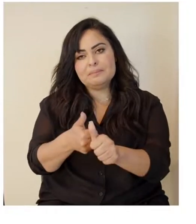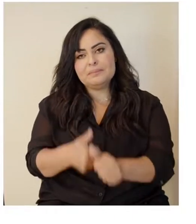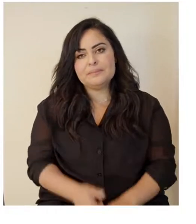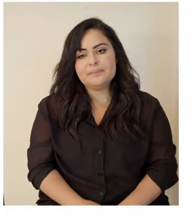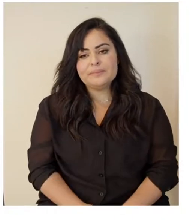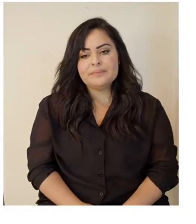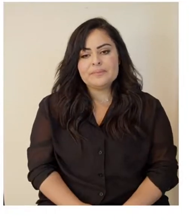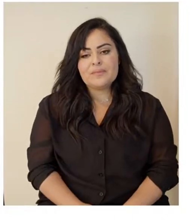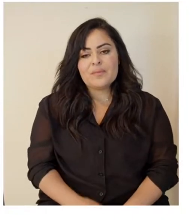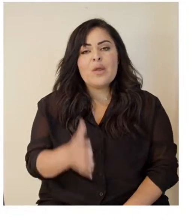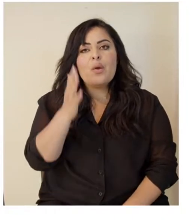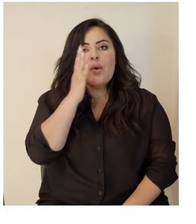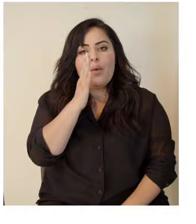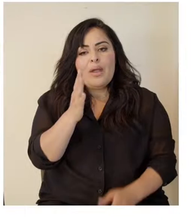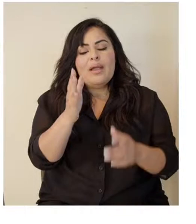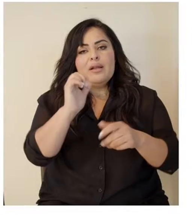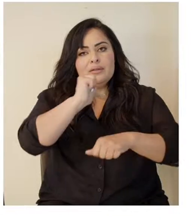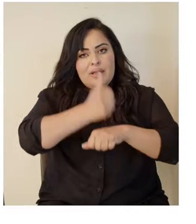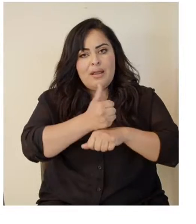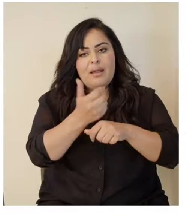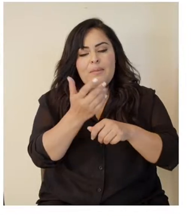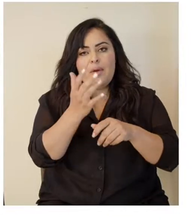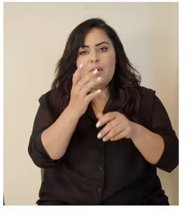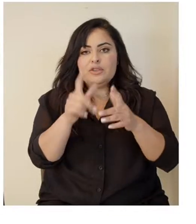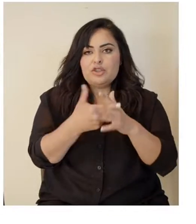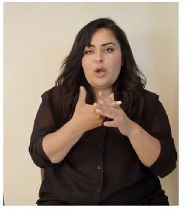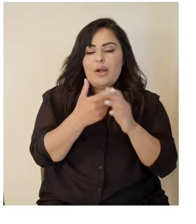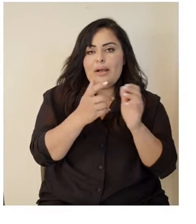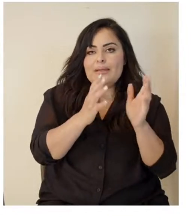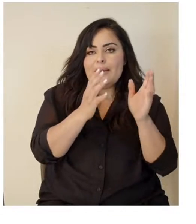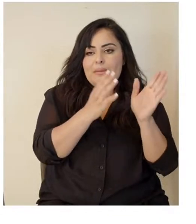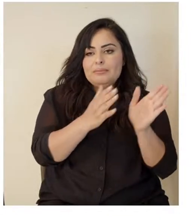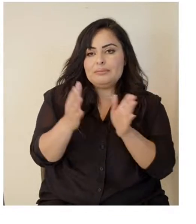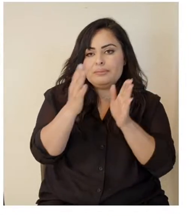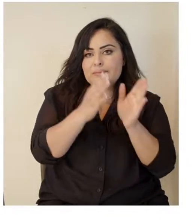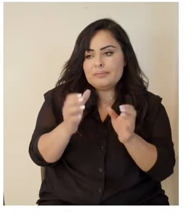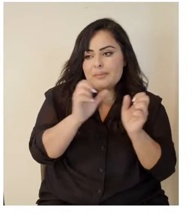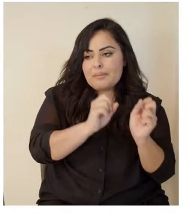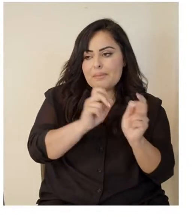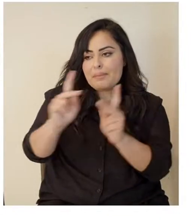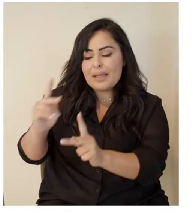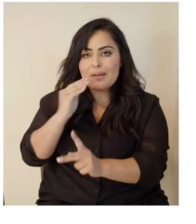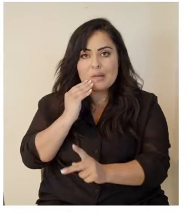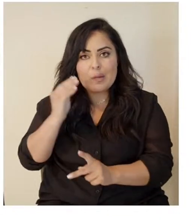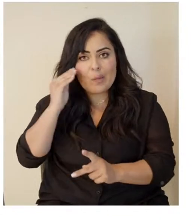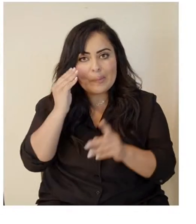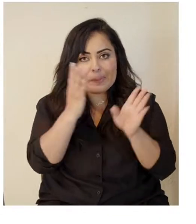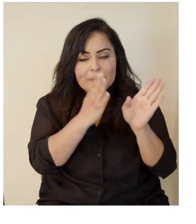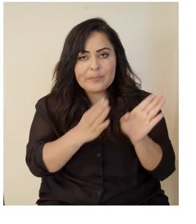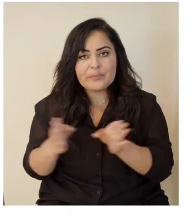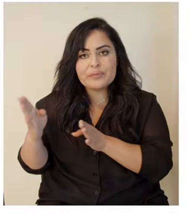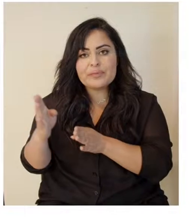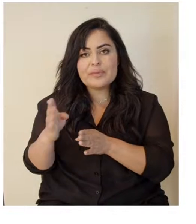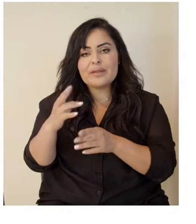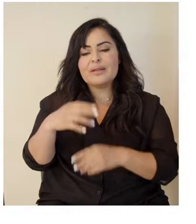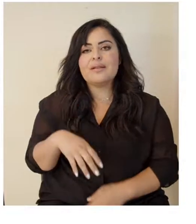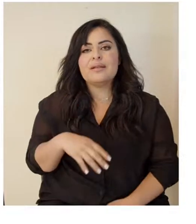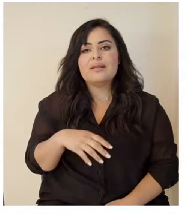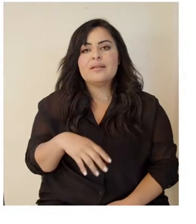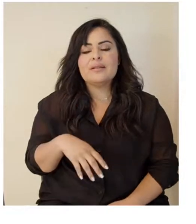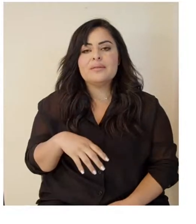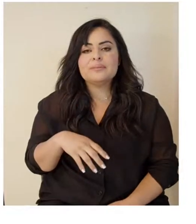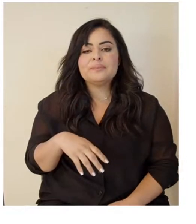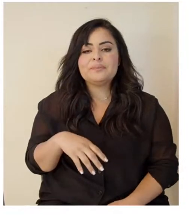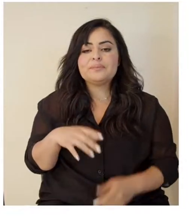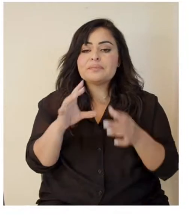We will begin the repopulation plan. It will take some time to get it started. We will say